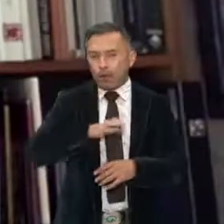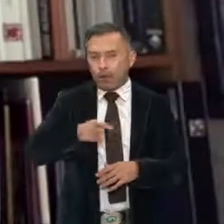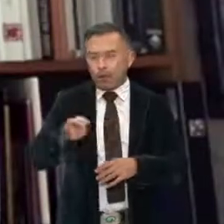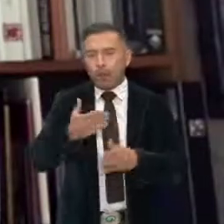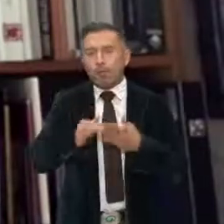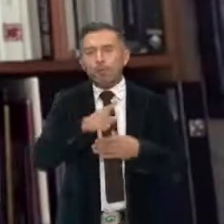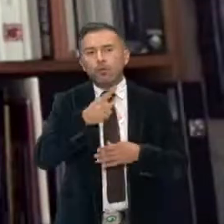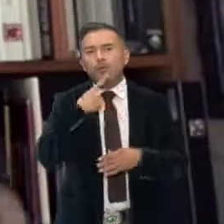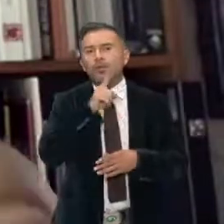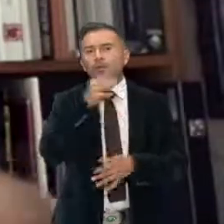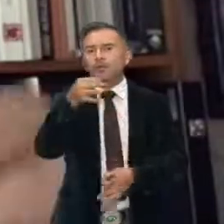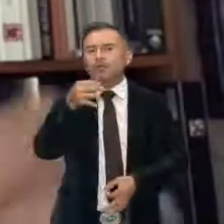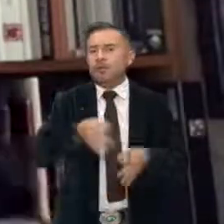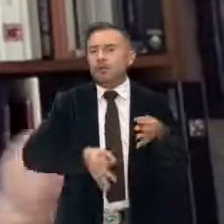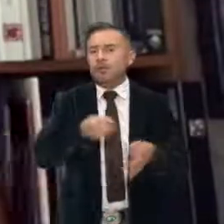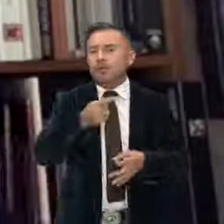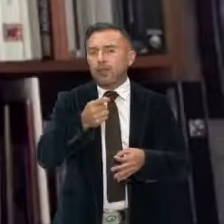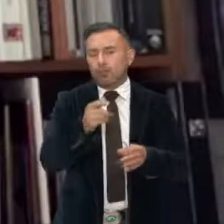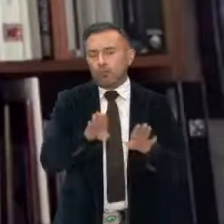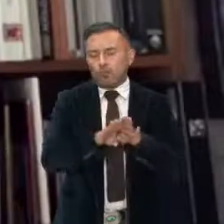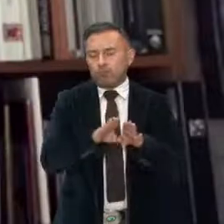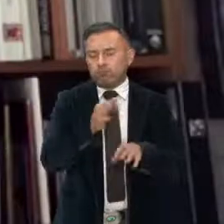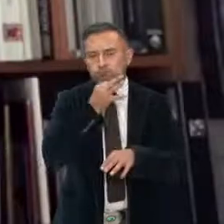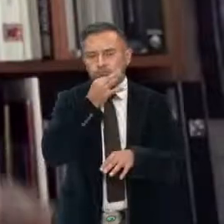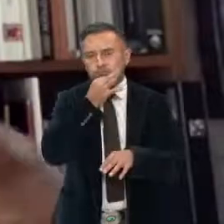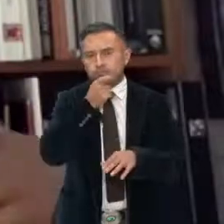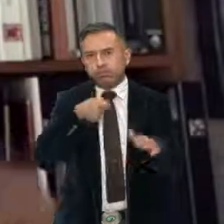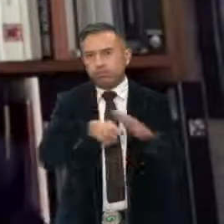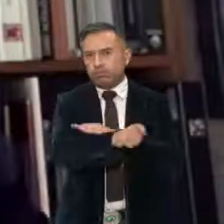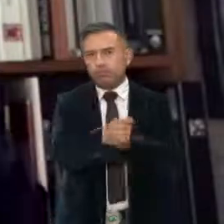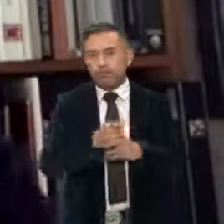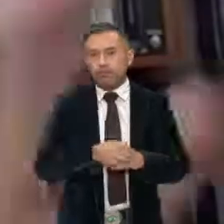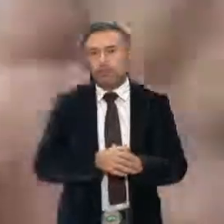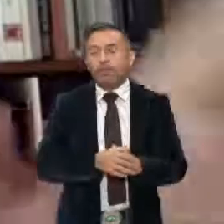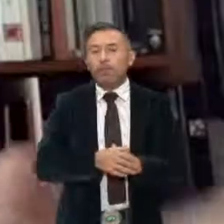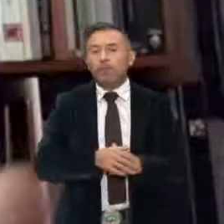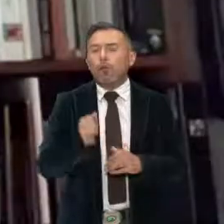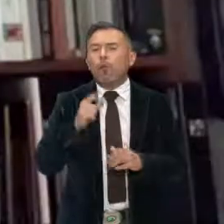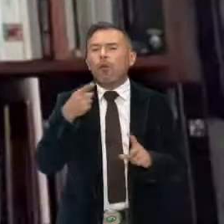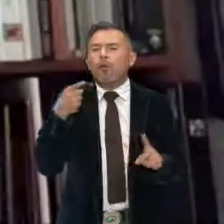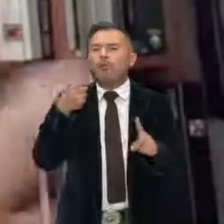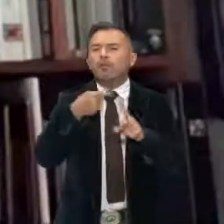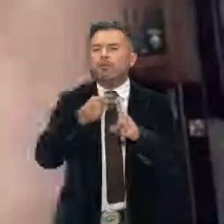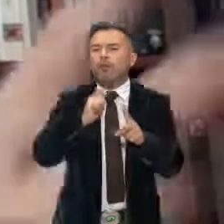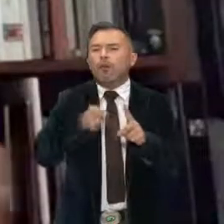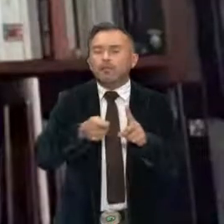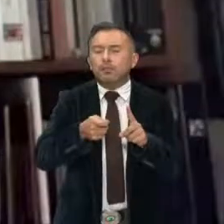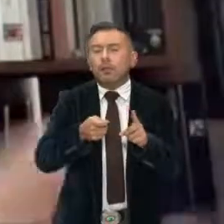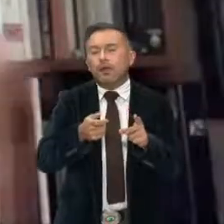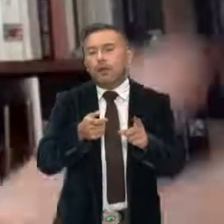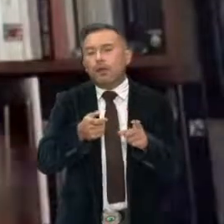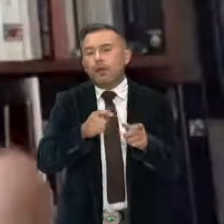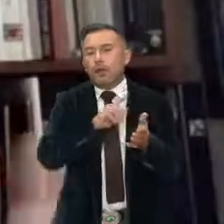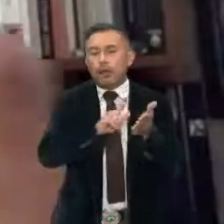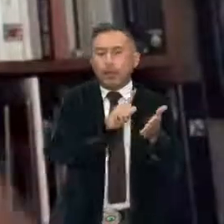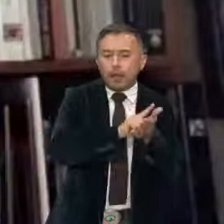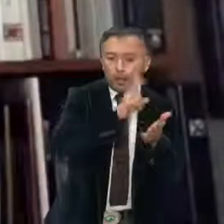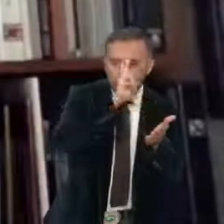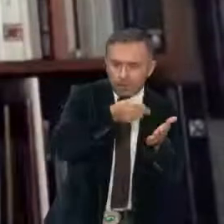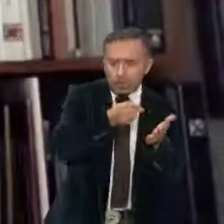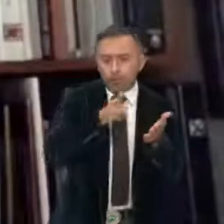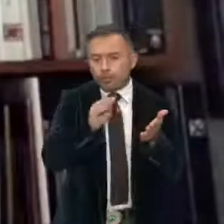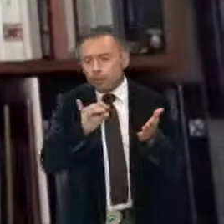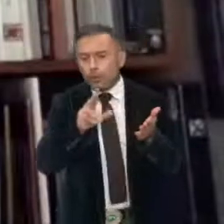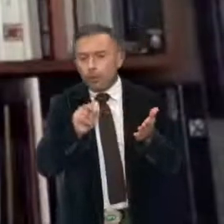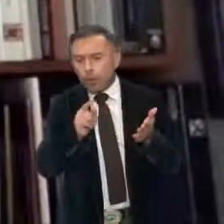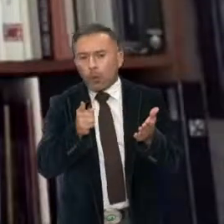had a corruption history with a sentence that was executed very, very soon, which is the goal. I'm not going to